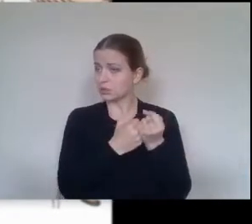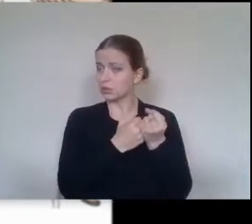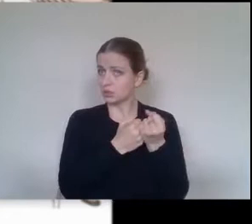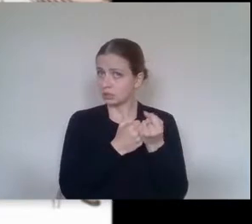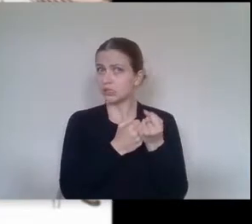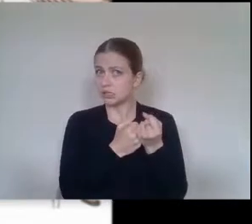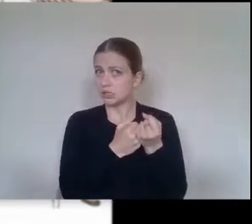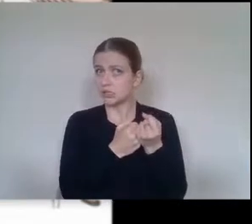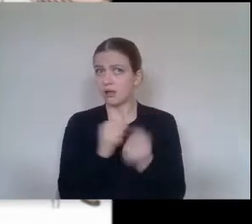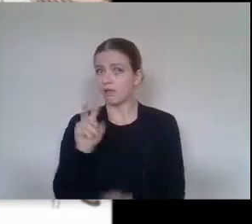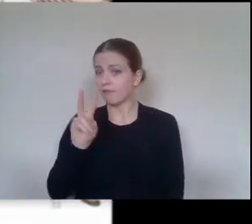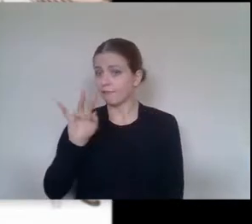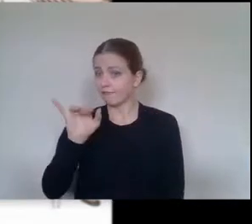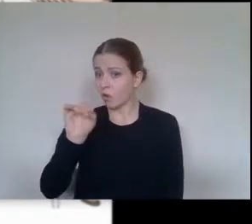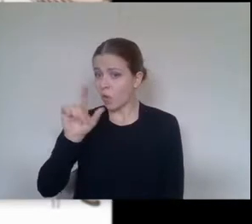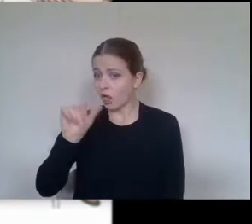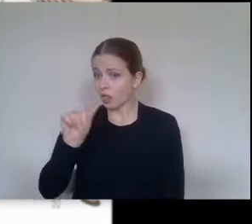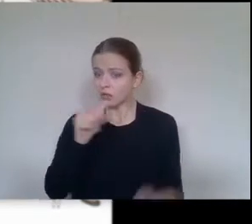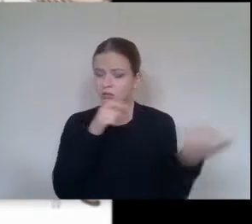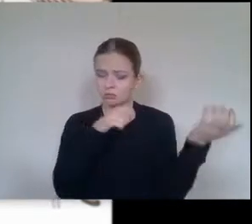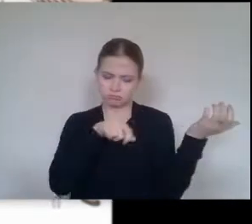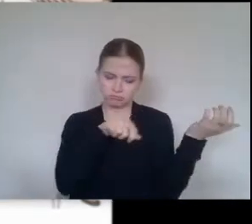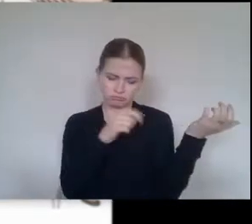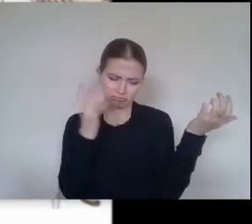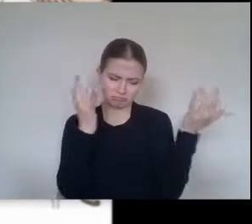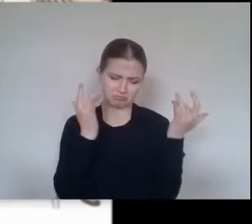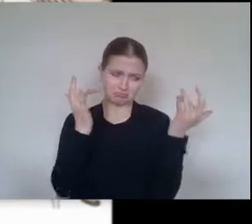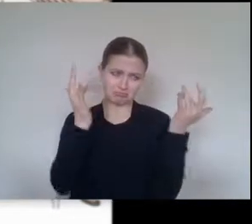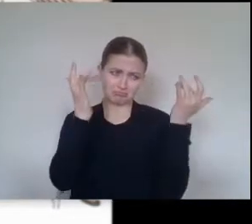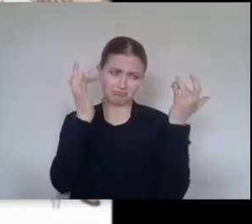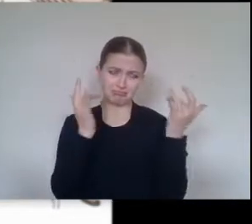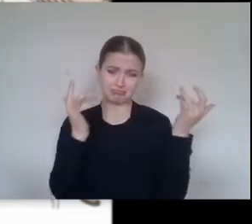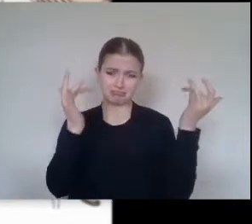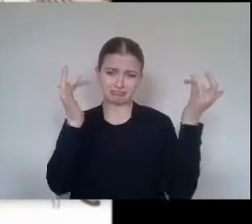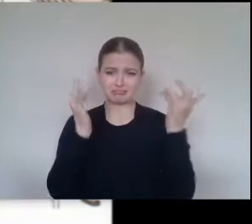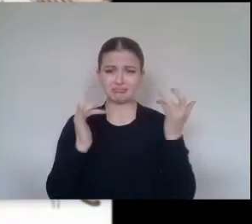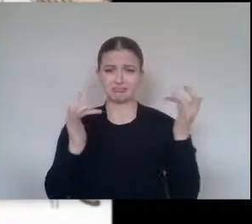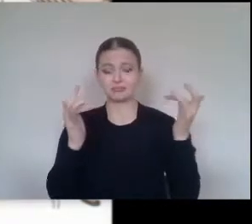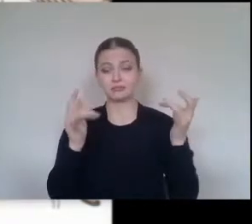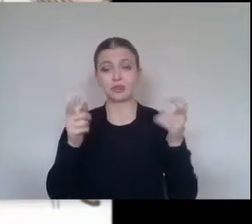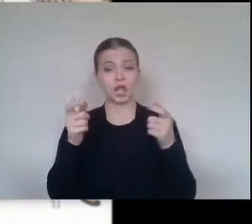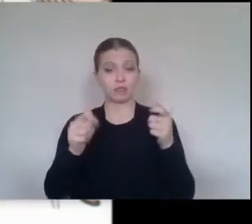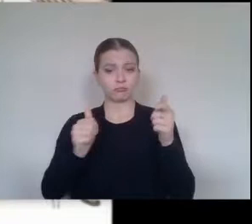The violas mourned their fate, while the concertmaster